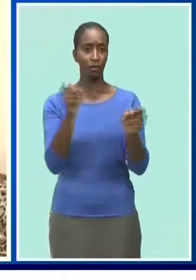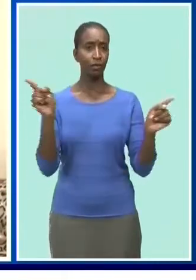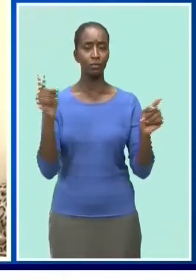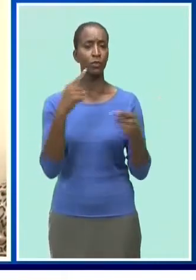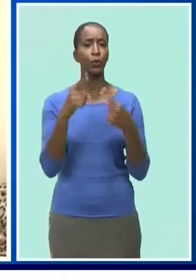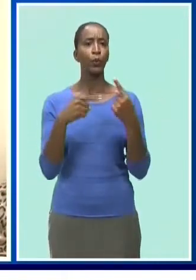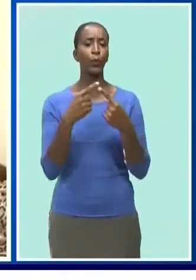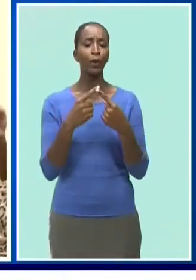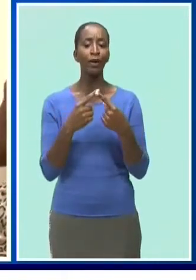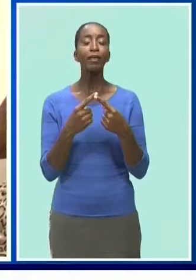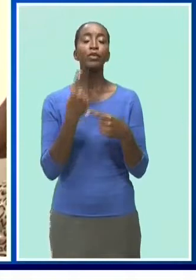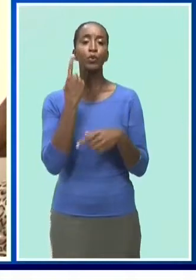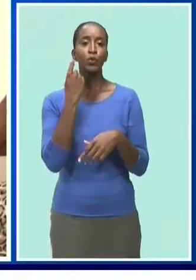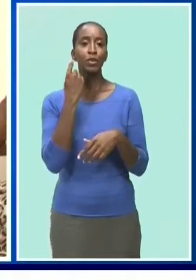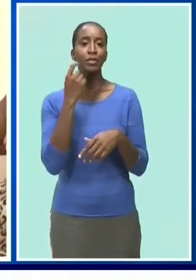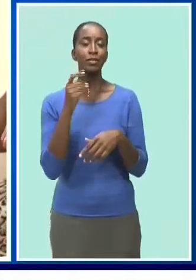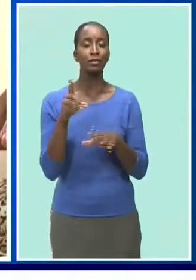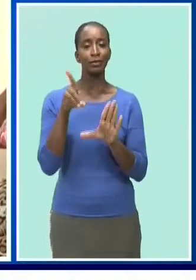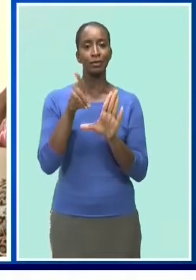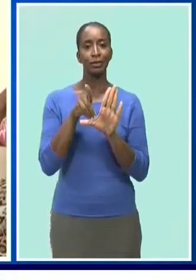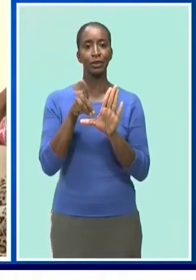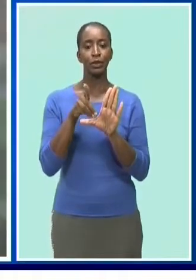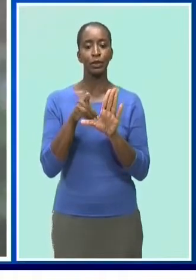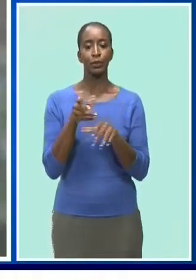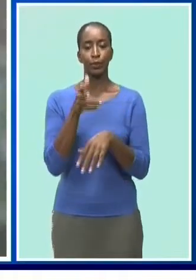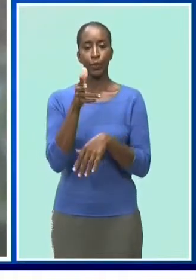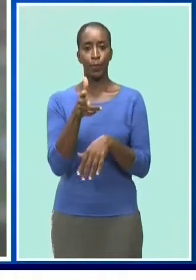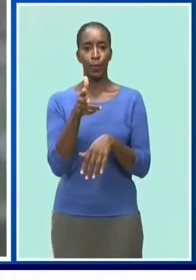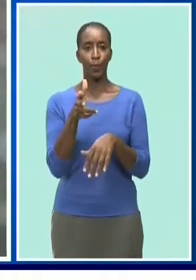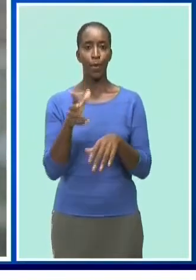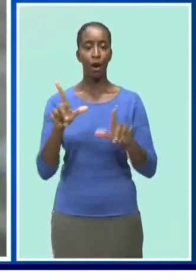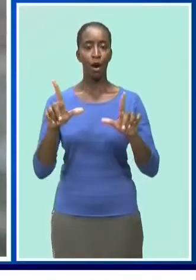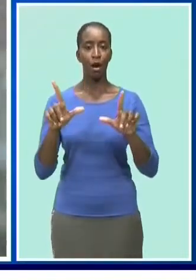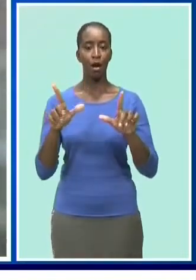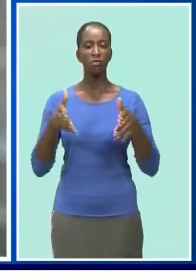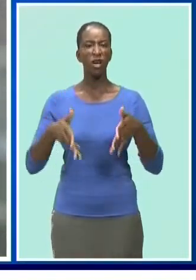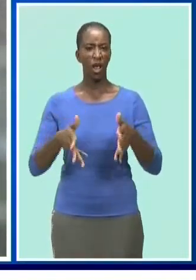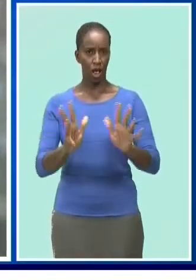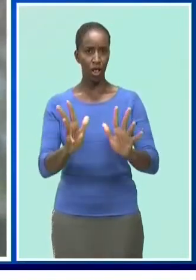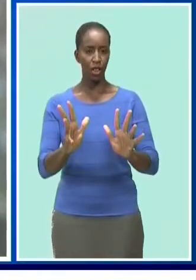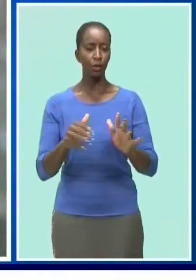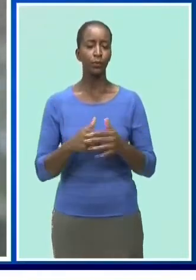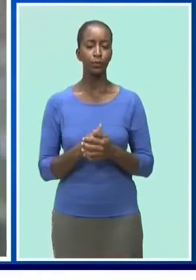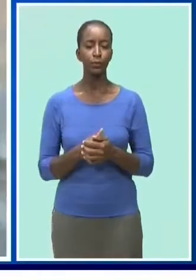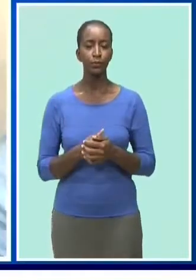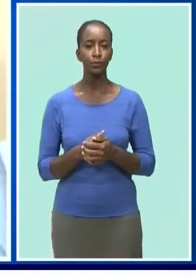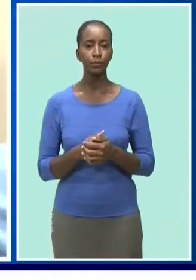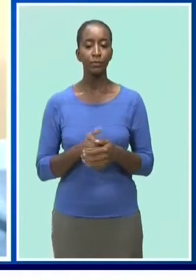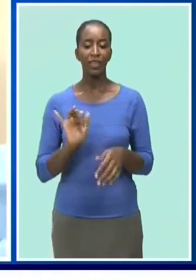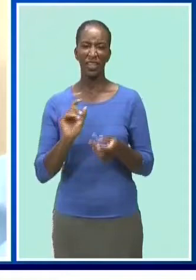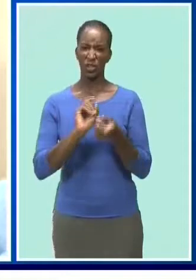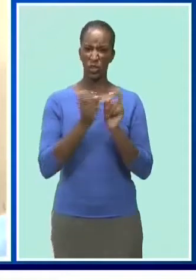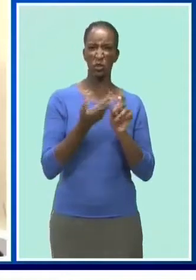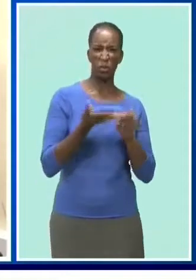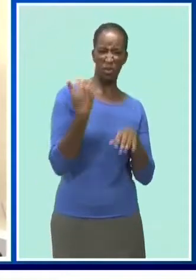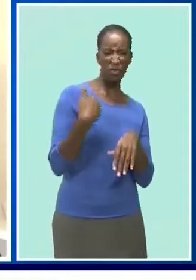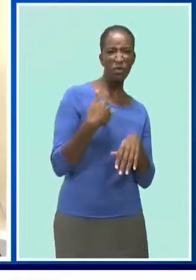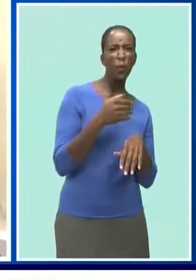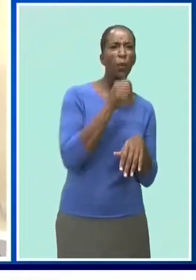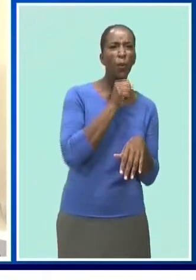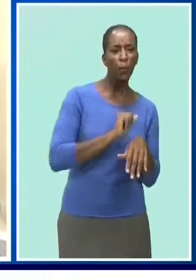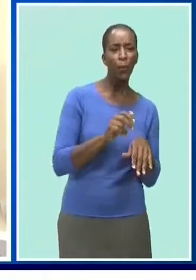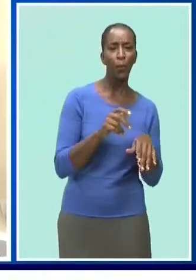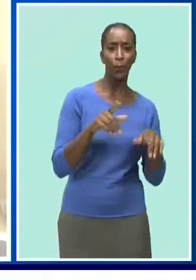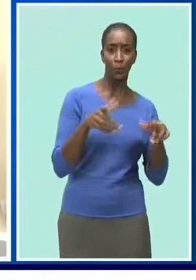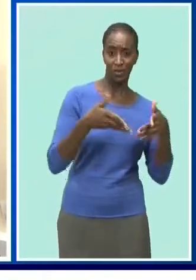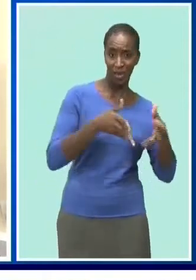the existing one issued by the Barbados Council for the Disabled, which has no legal weight. This time, the Council has partnered with the